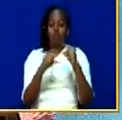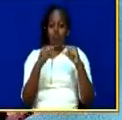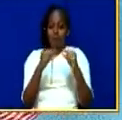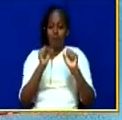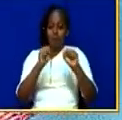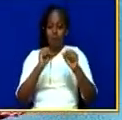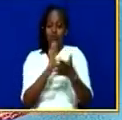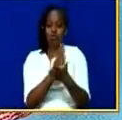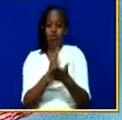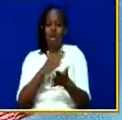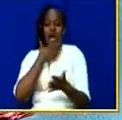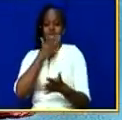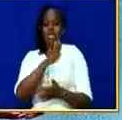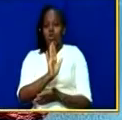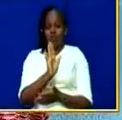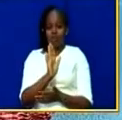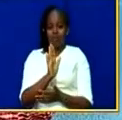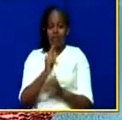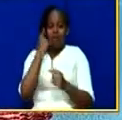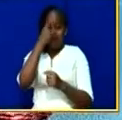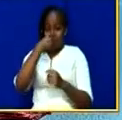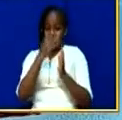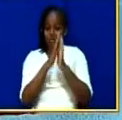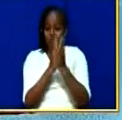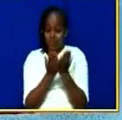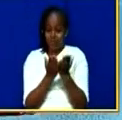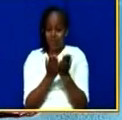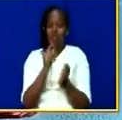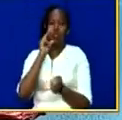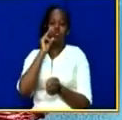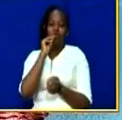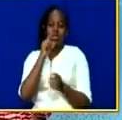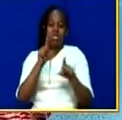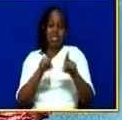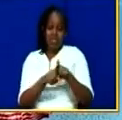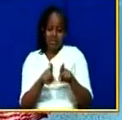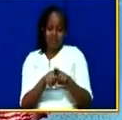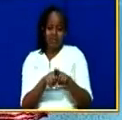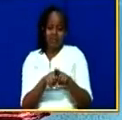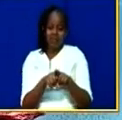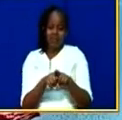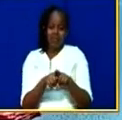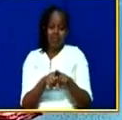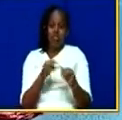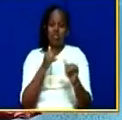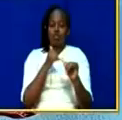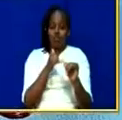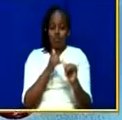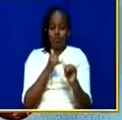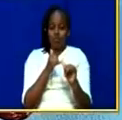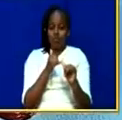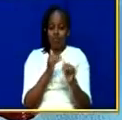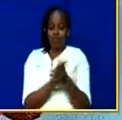platforms, you can always get us on Facebook, on Twitter, and also on YouTube,